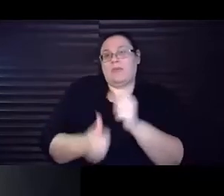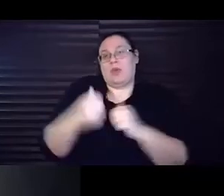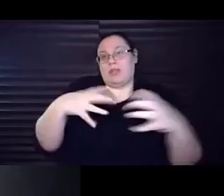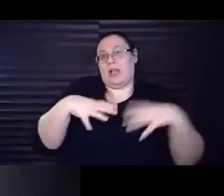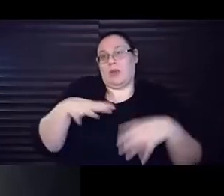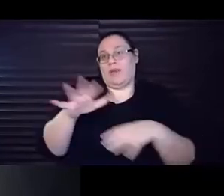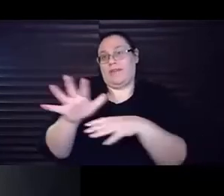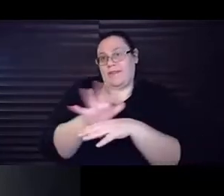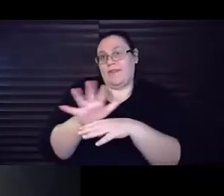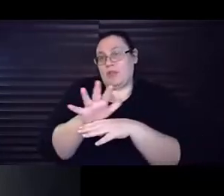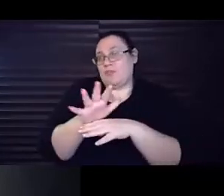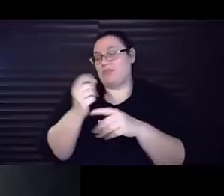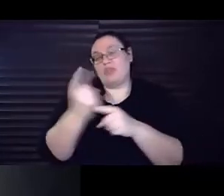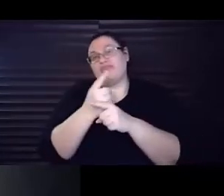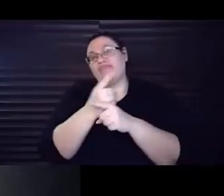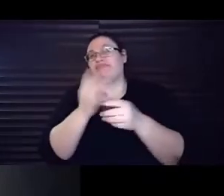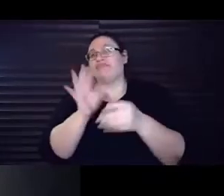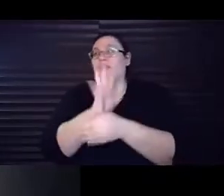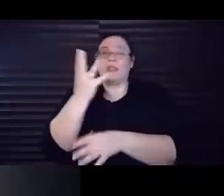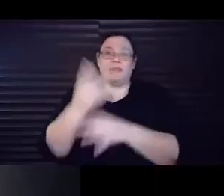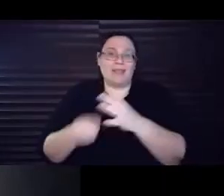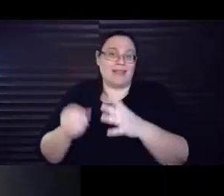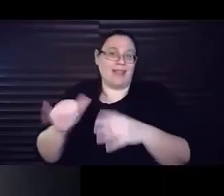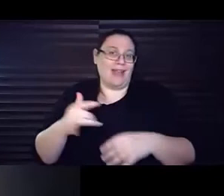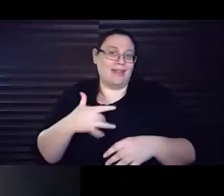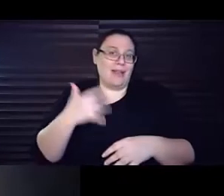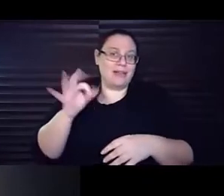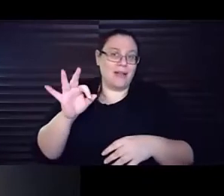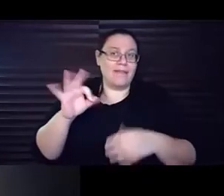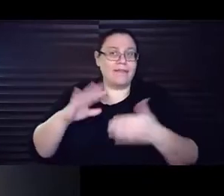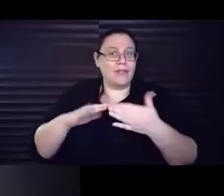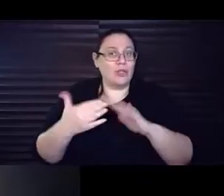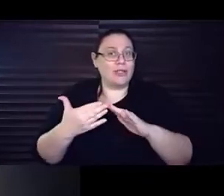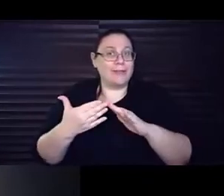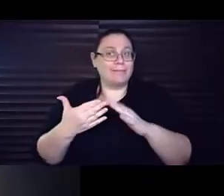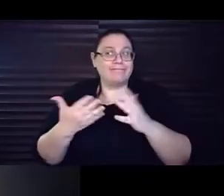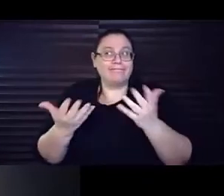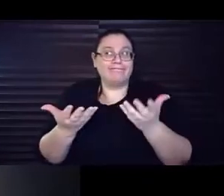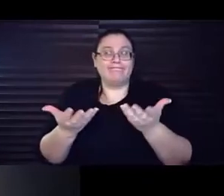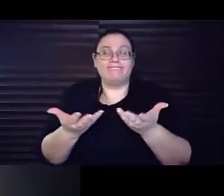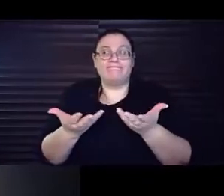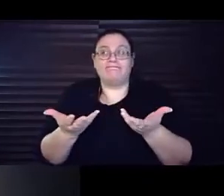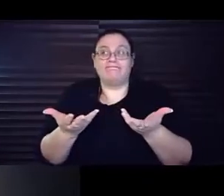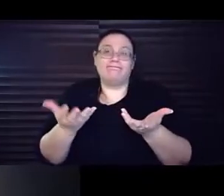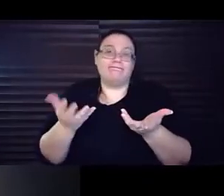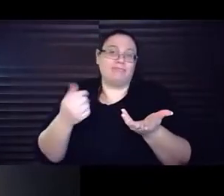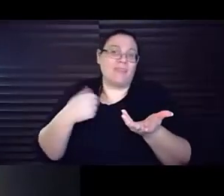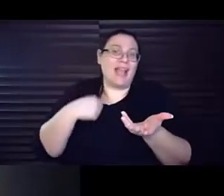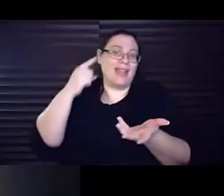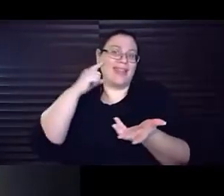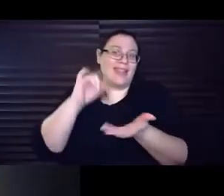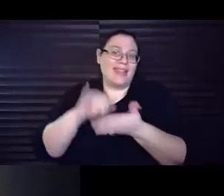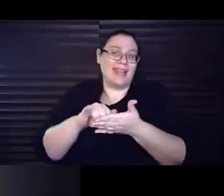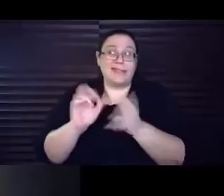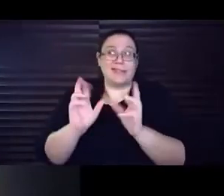films, mainstream films, are missing, is that sense of community. And I think that's sort of,